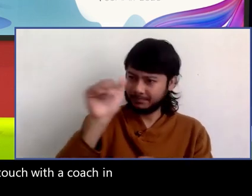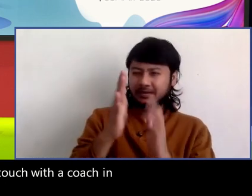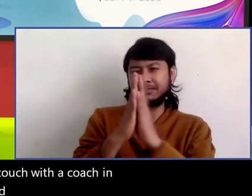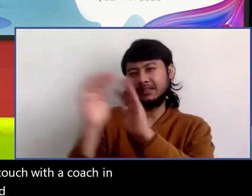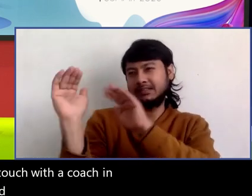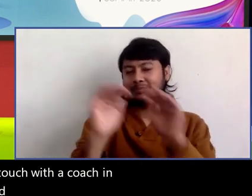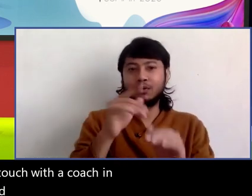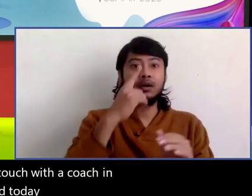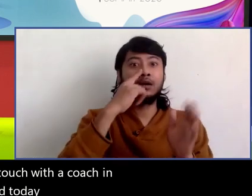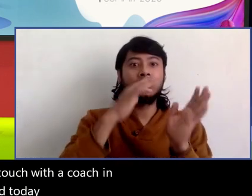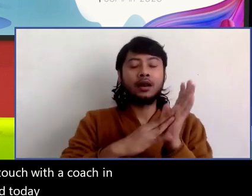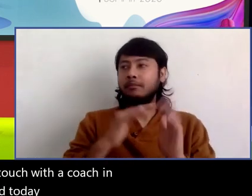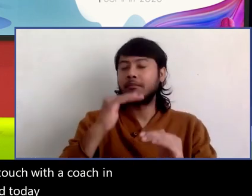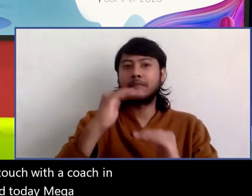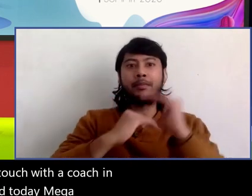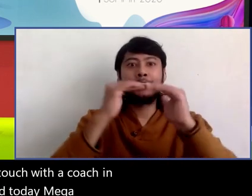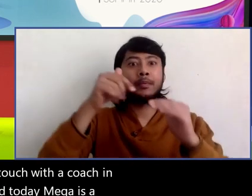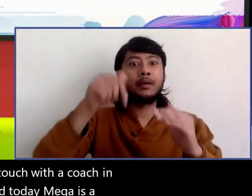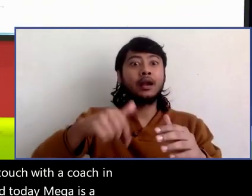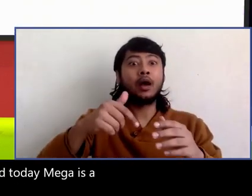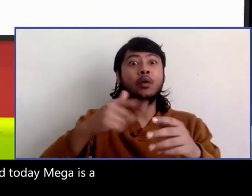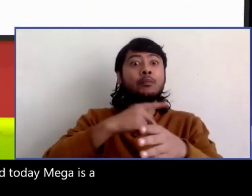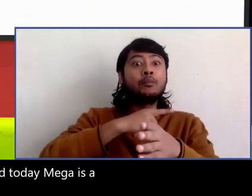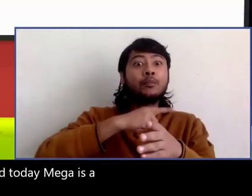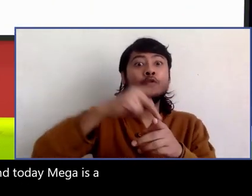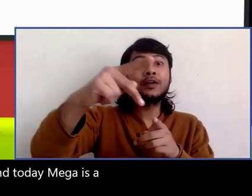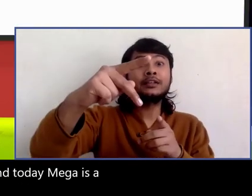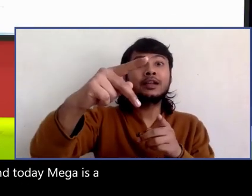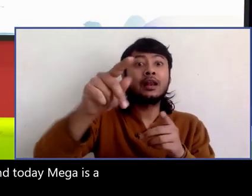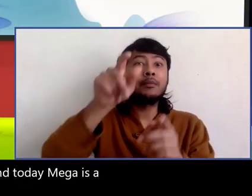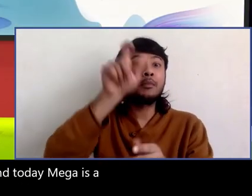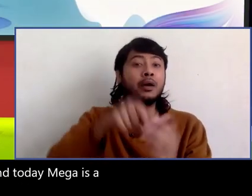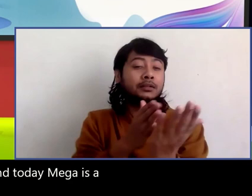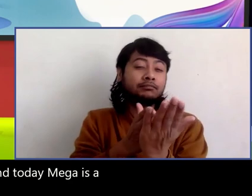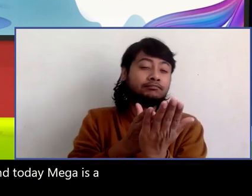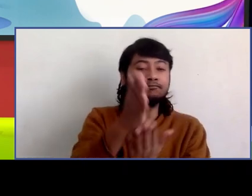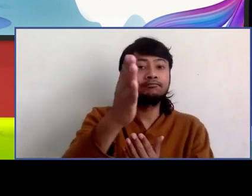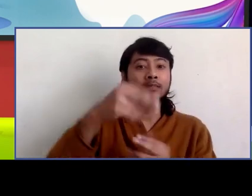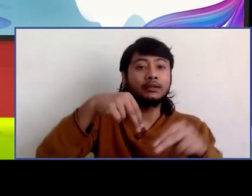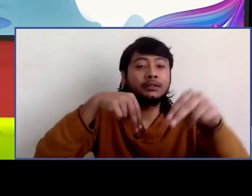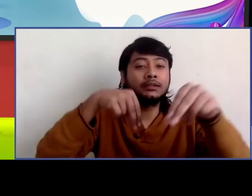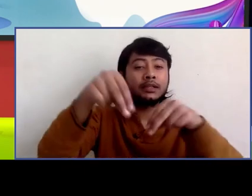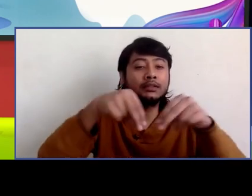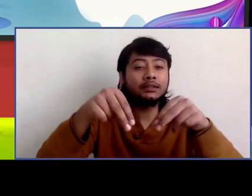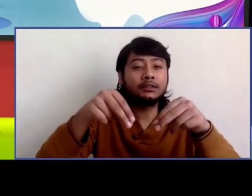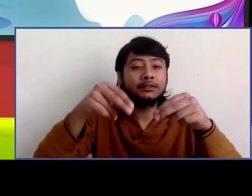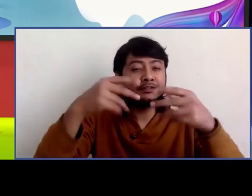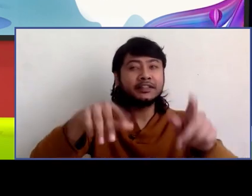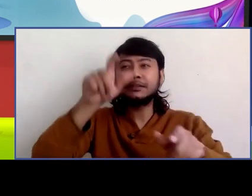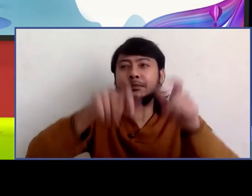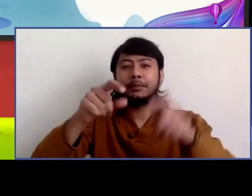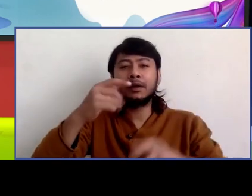a professional chess player. Megha Chakrabarty has broken all the stereotypes.